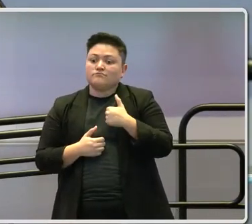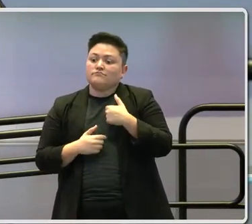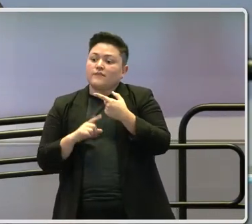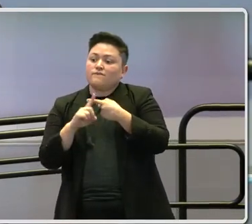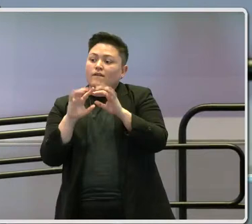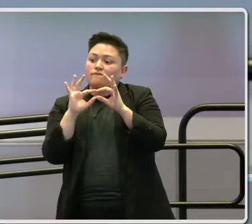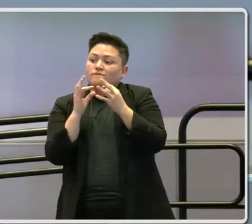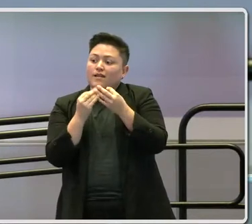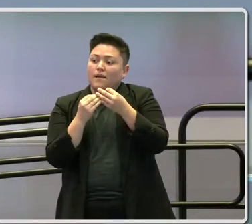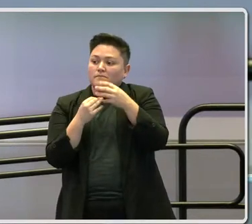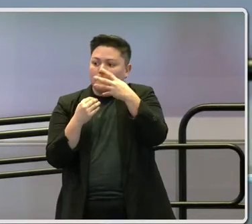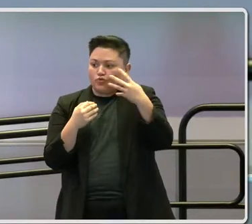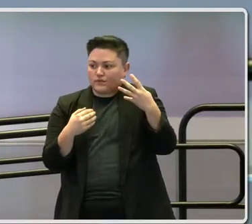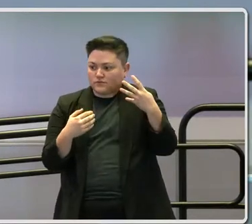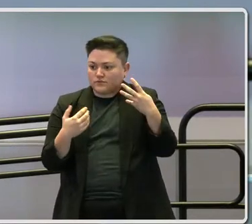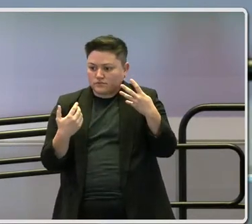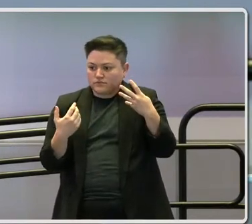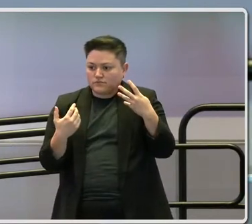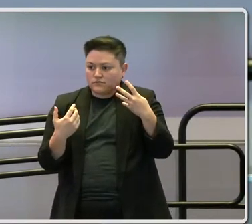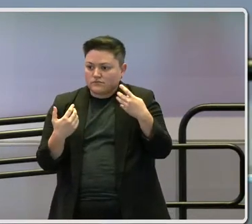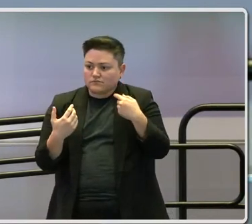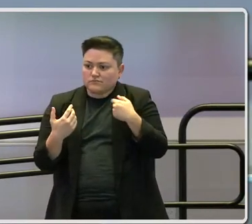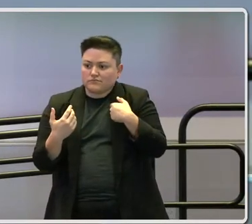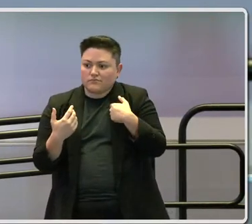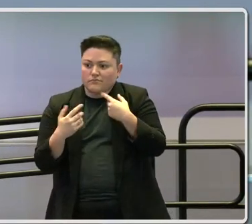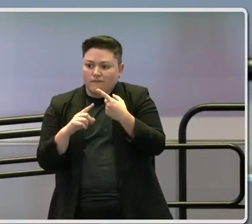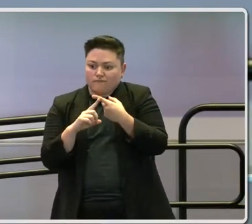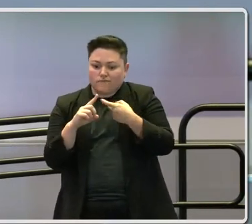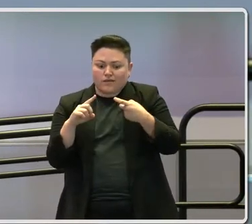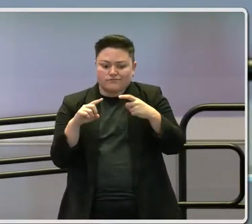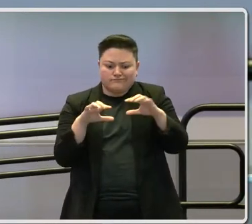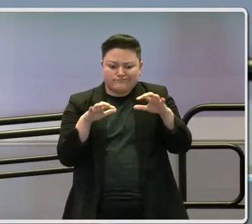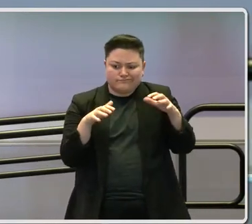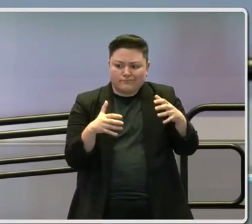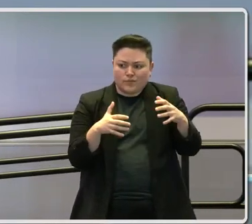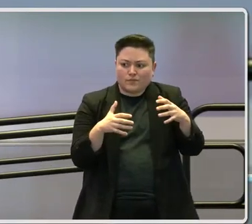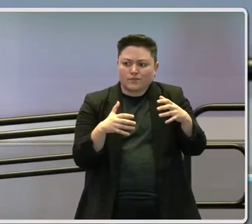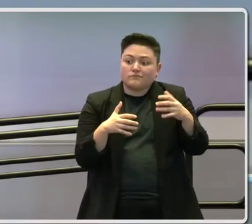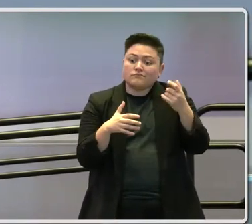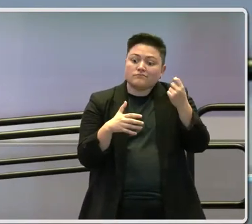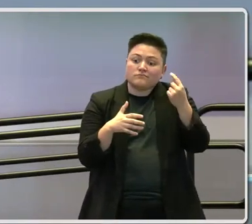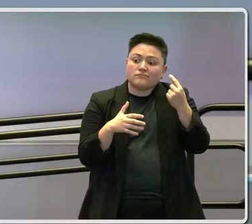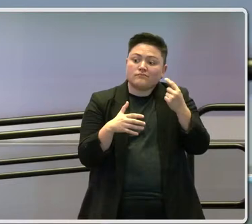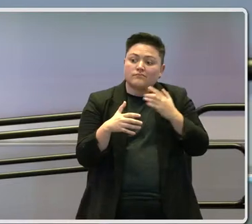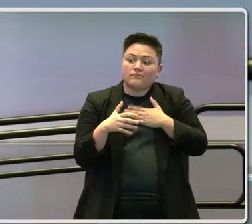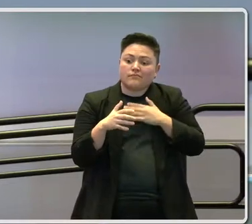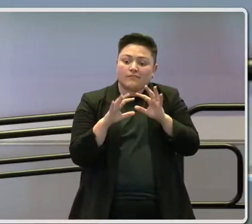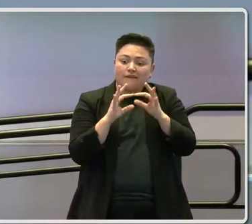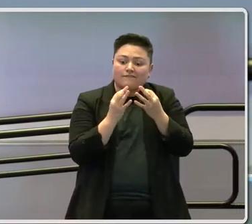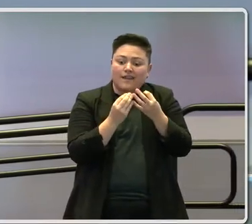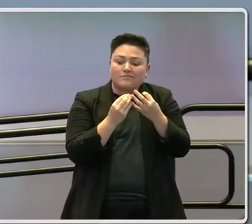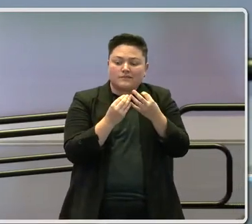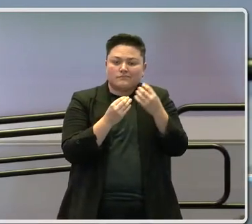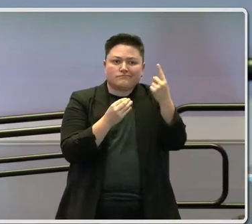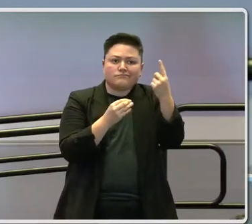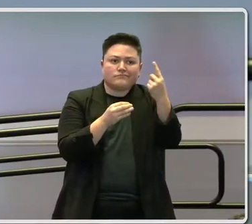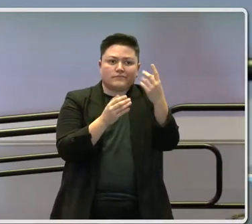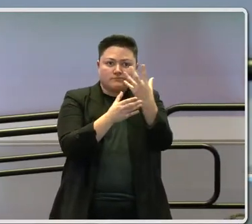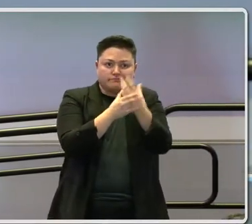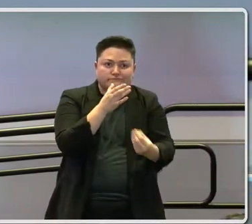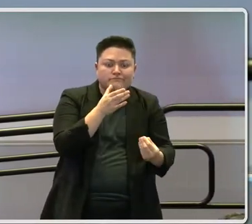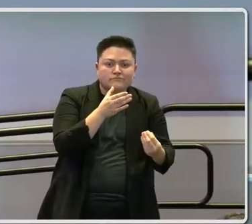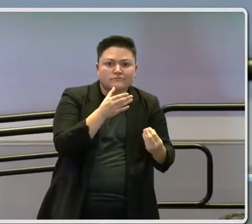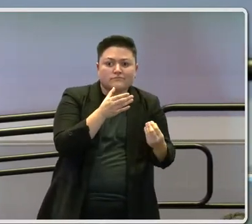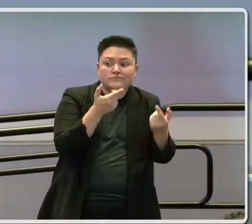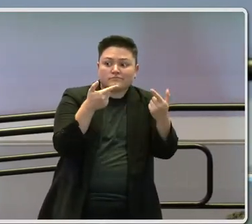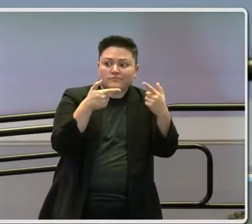family of immigrants. I am from my Kuya Mario, who left my family too soon, forcing me